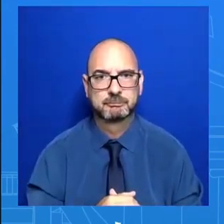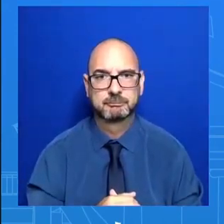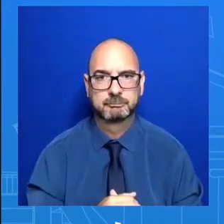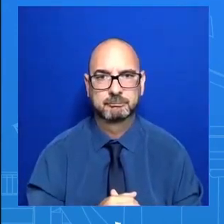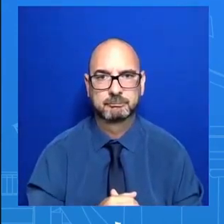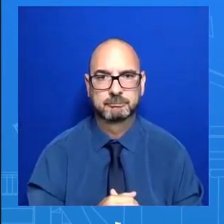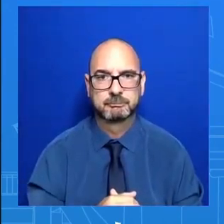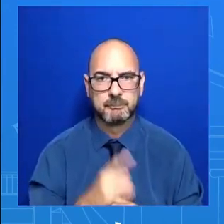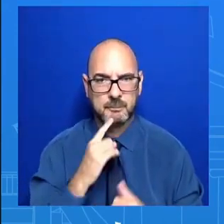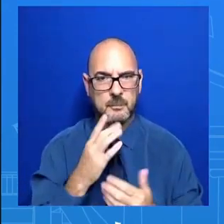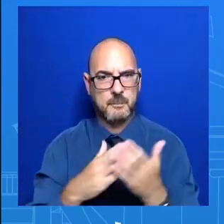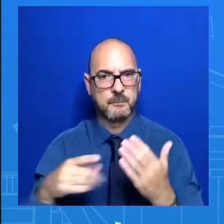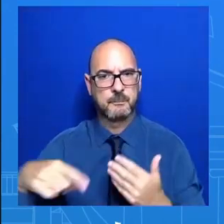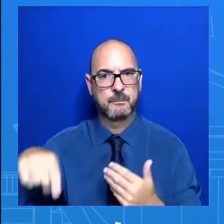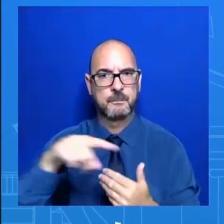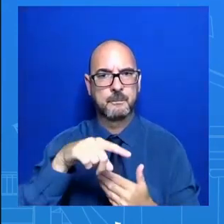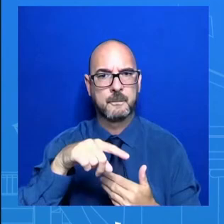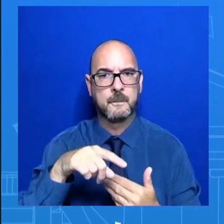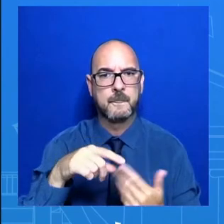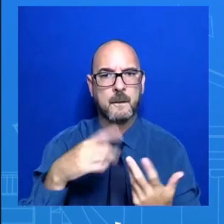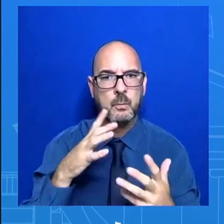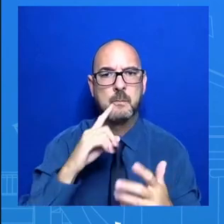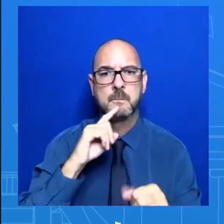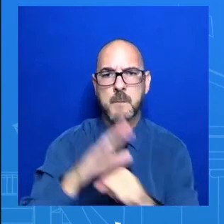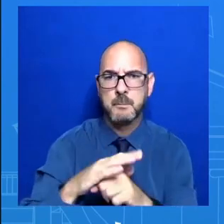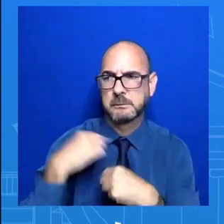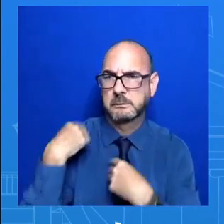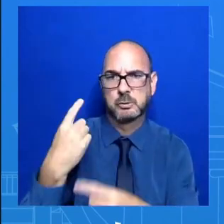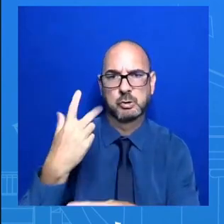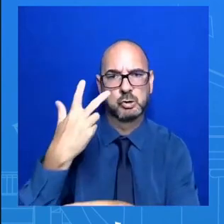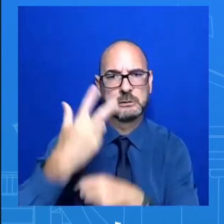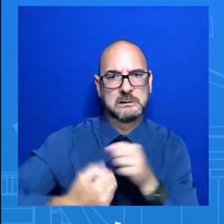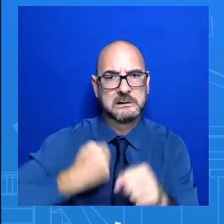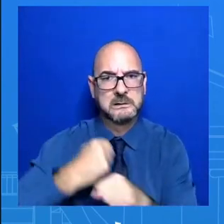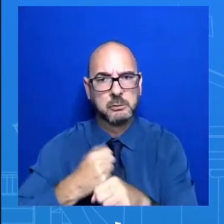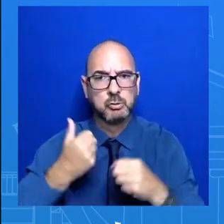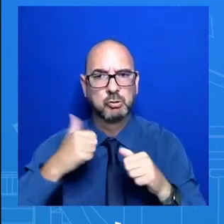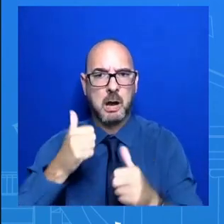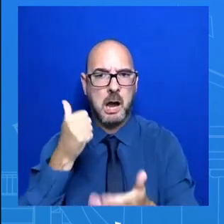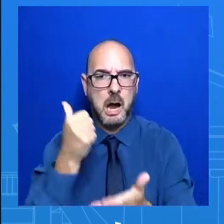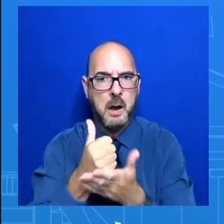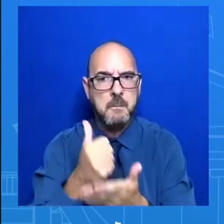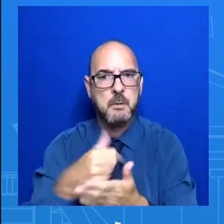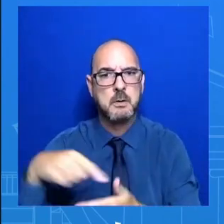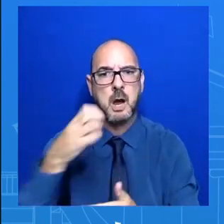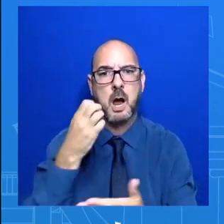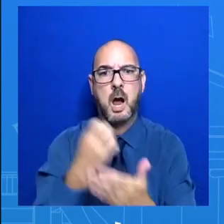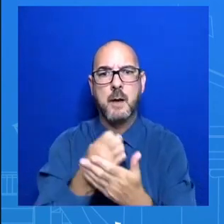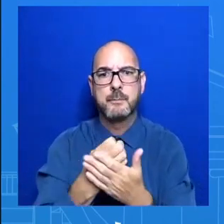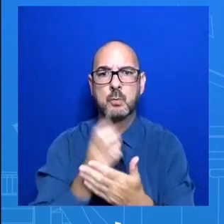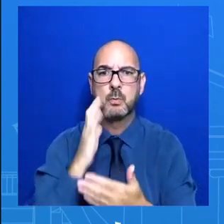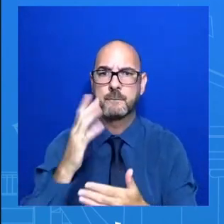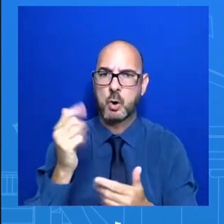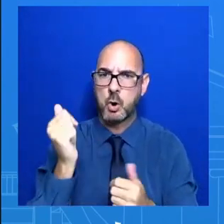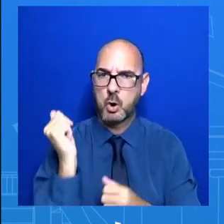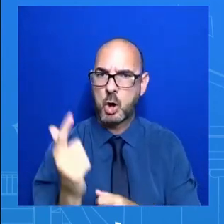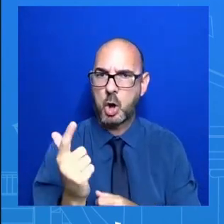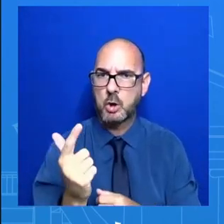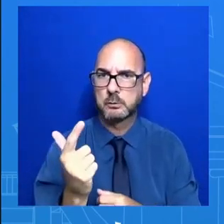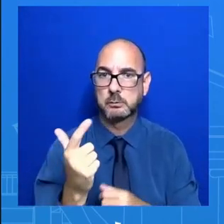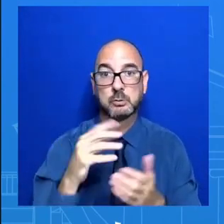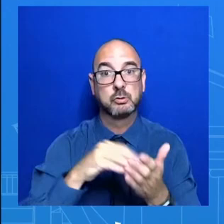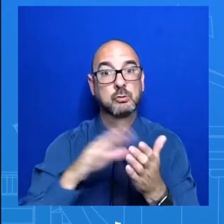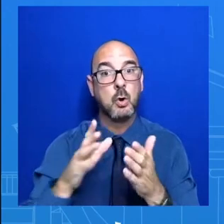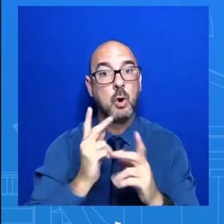he has tried to build an economy for everyone. This is one part of his economic policy. When you think about creating